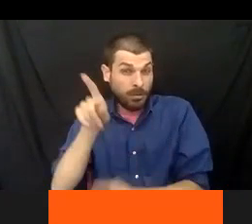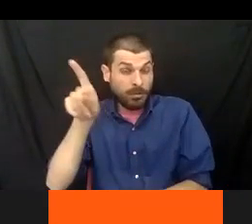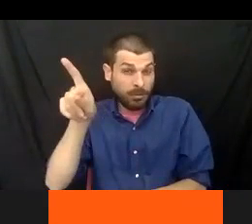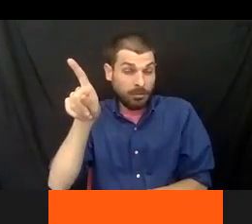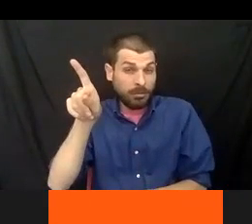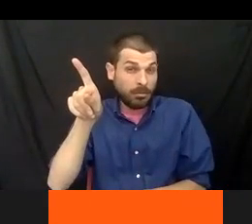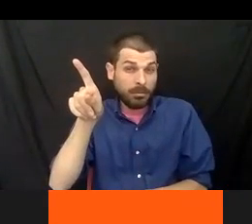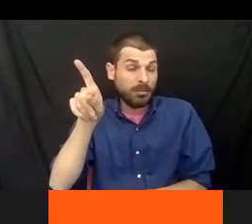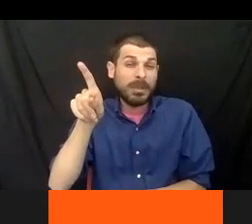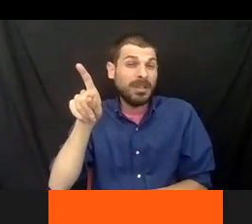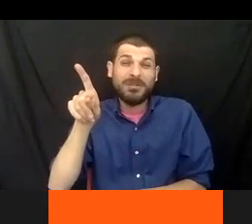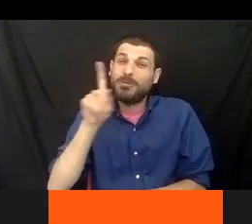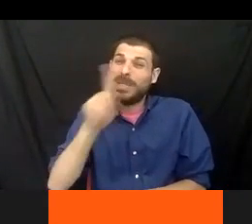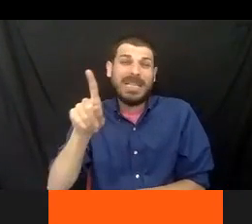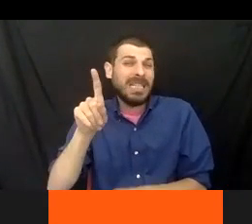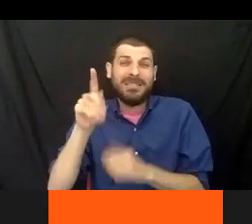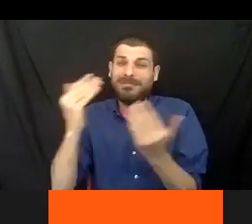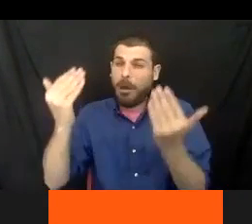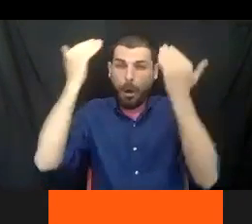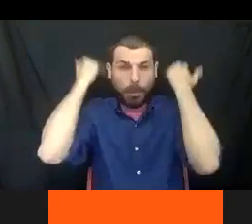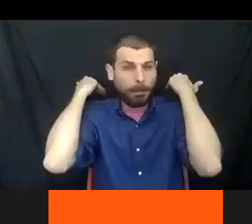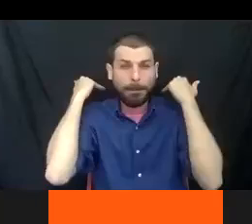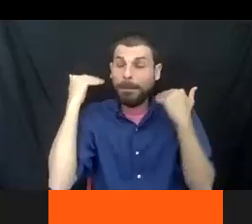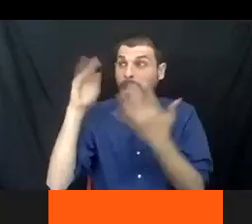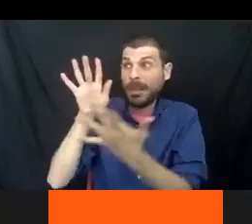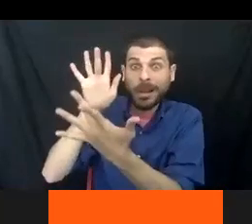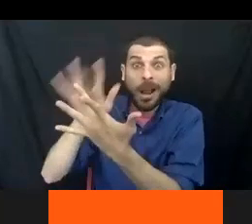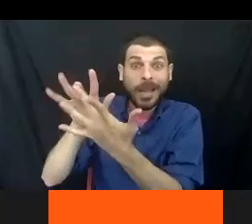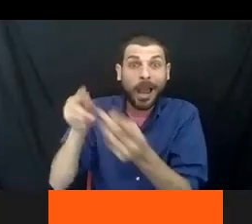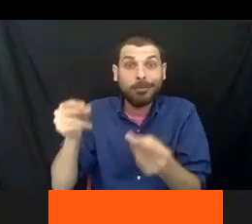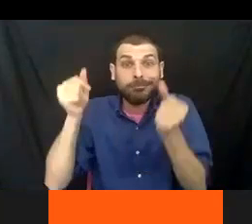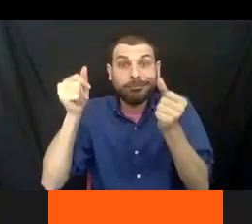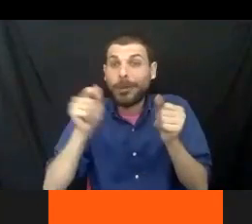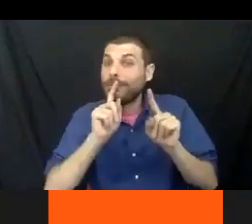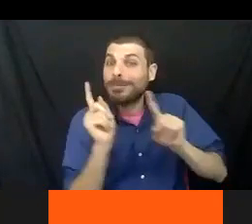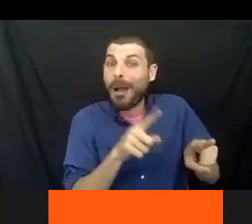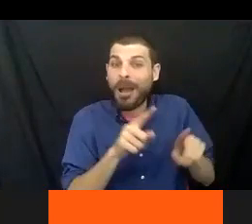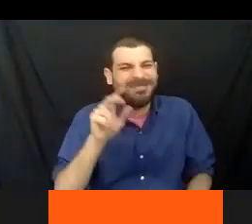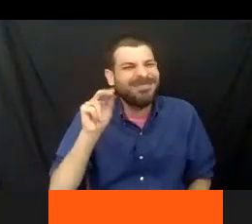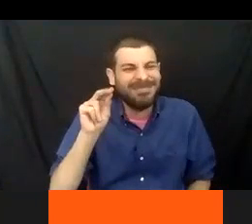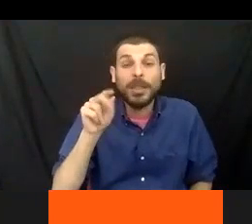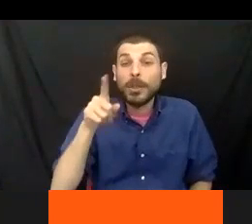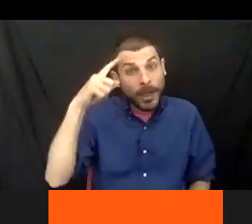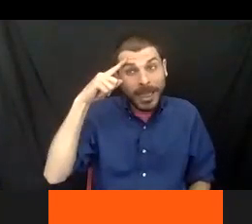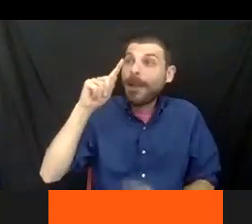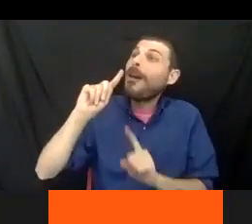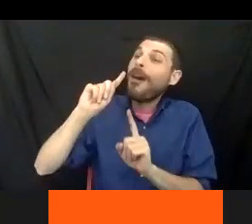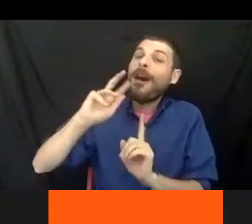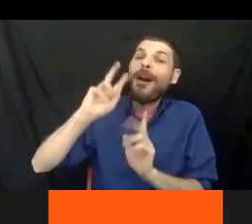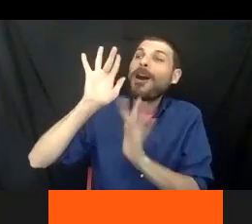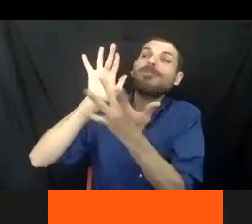very responsive at the moment. So I don't think that you should necessarily count on being able